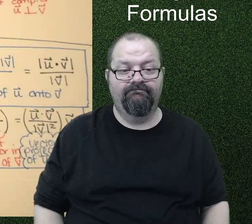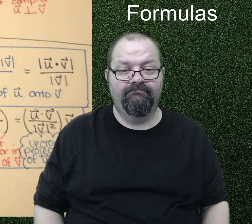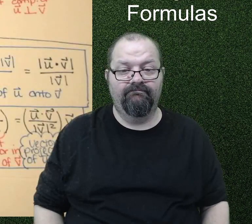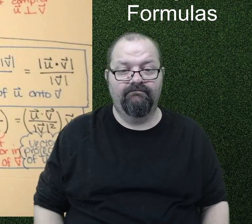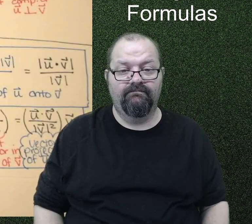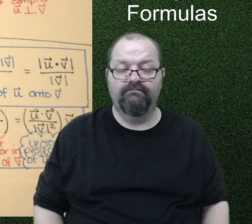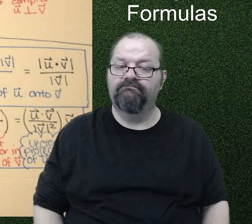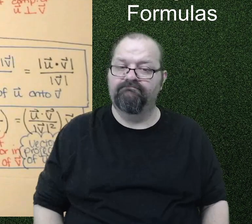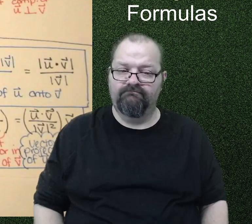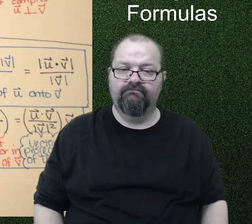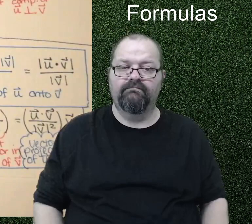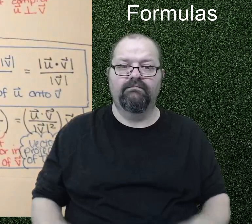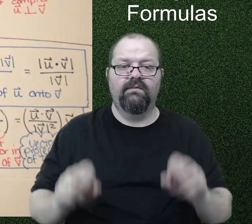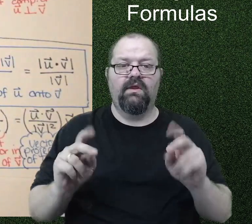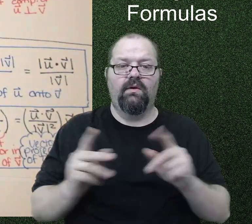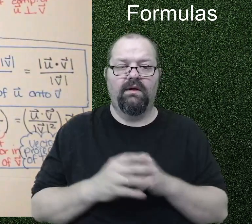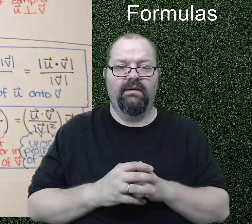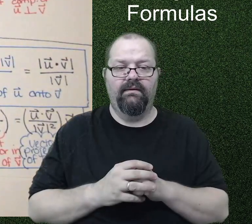Okay.